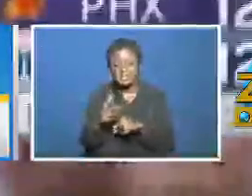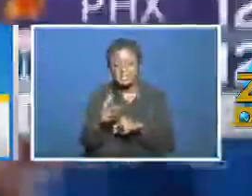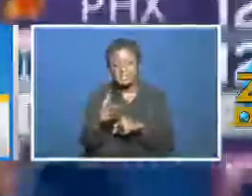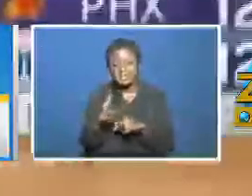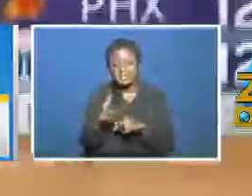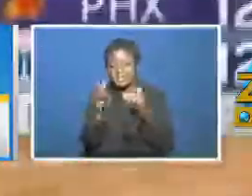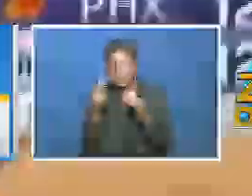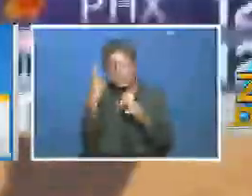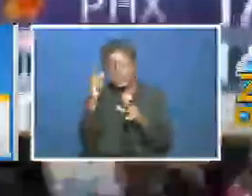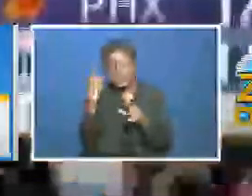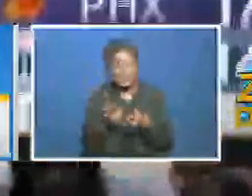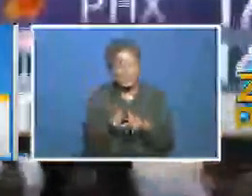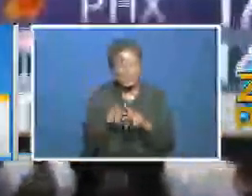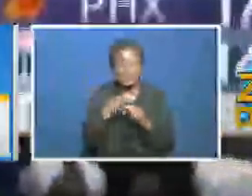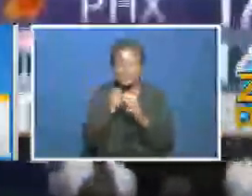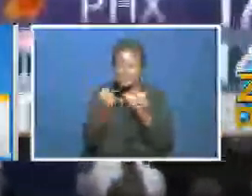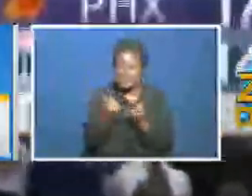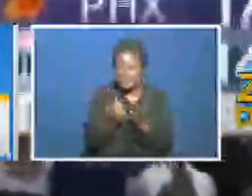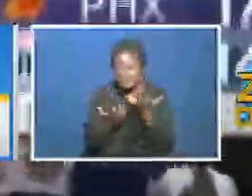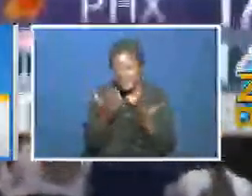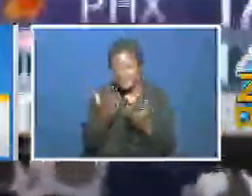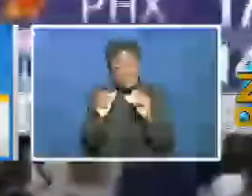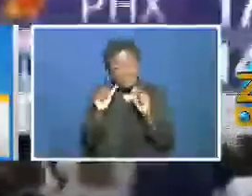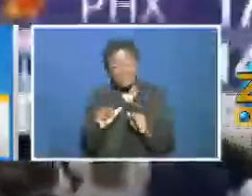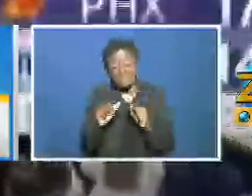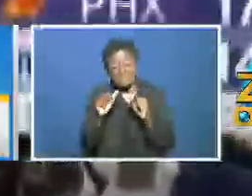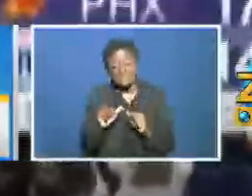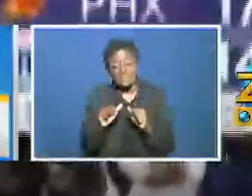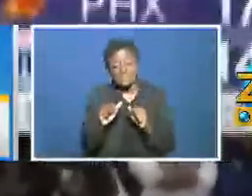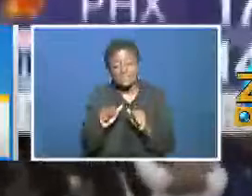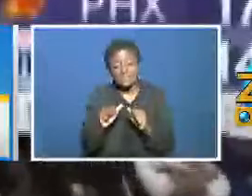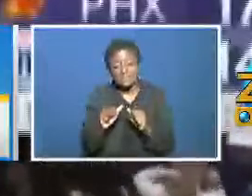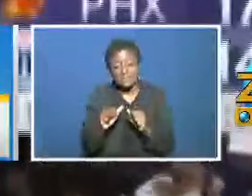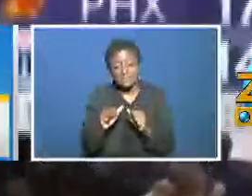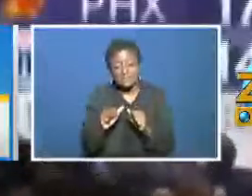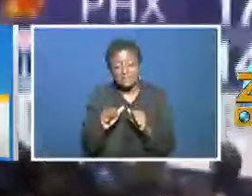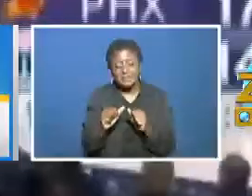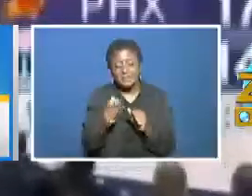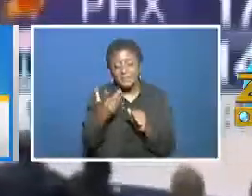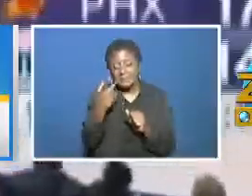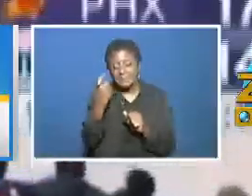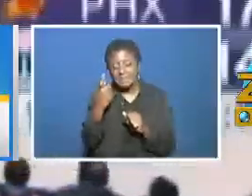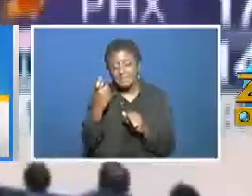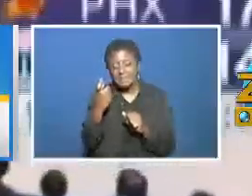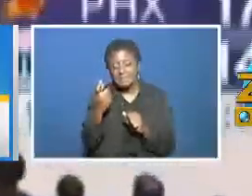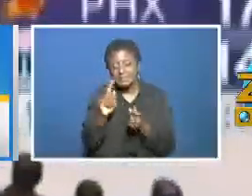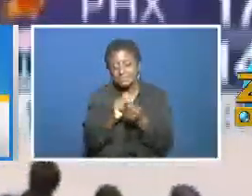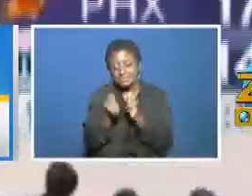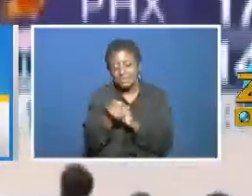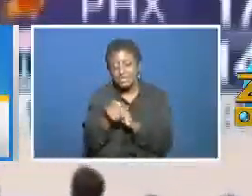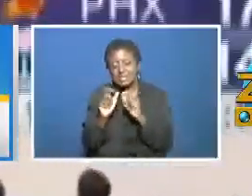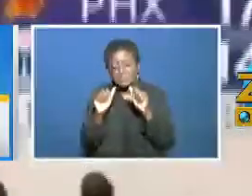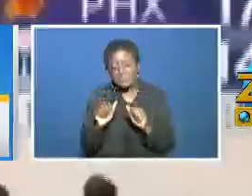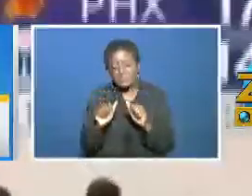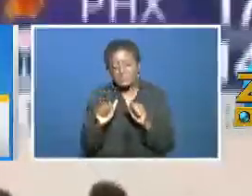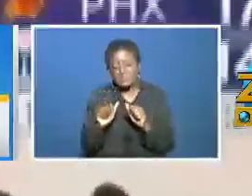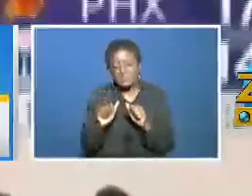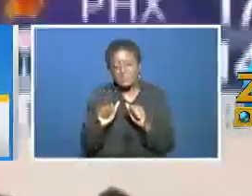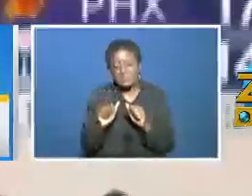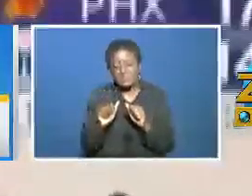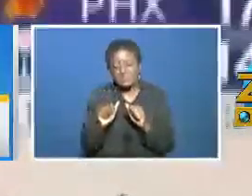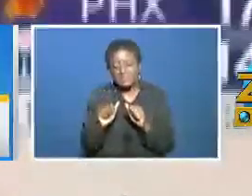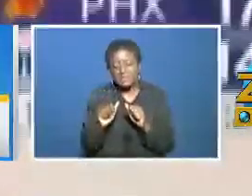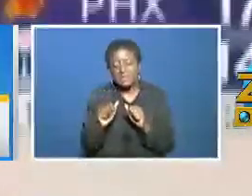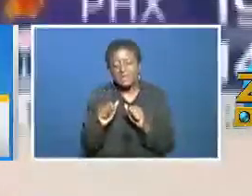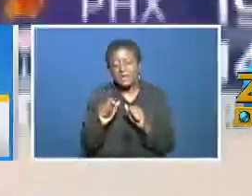is talks of DeAndre Ayton being acquired by the Indiana Pacers via sign and trade has begun to heat up over the past few days. Of course,